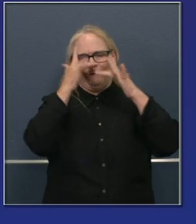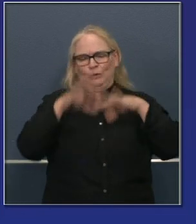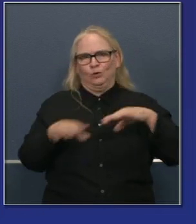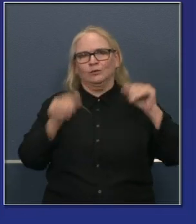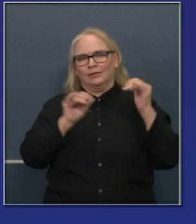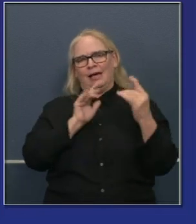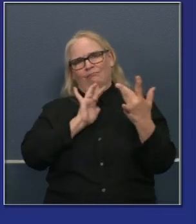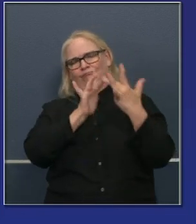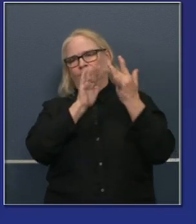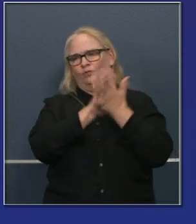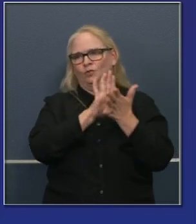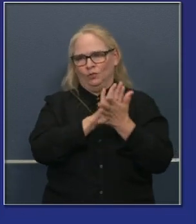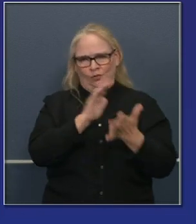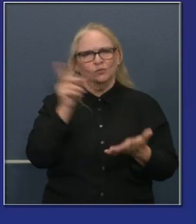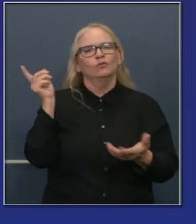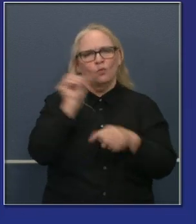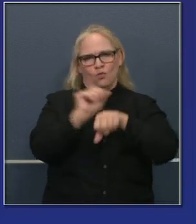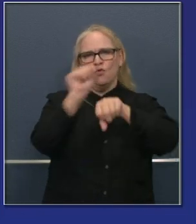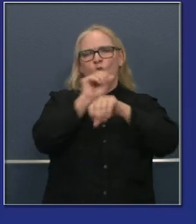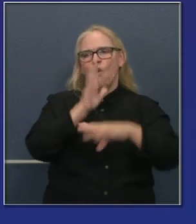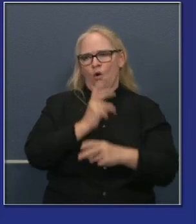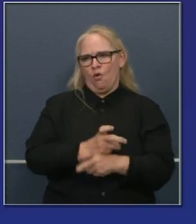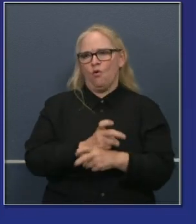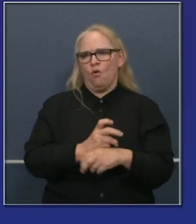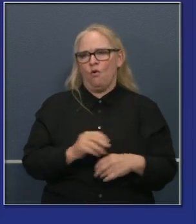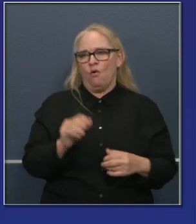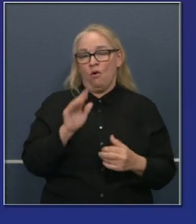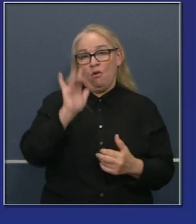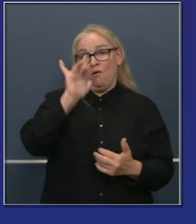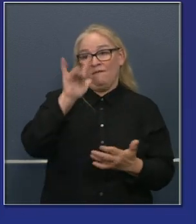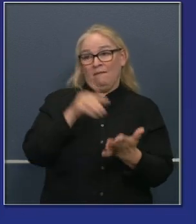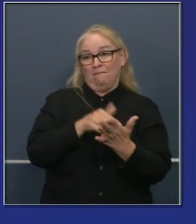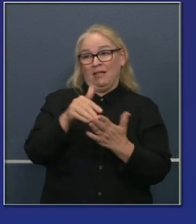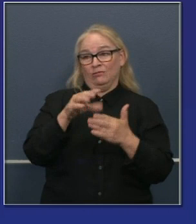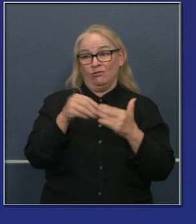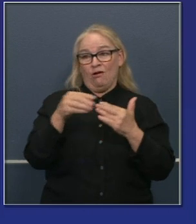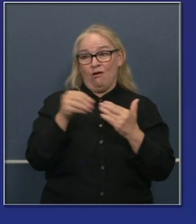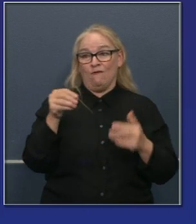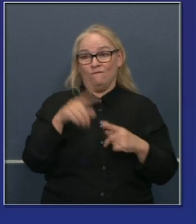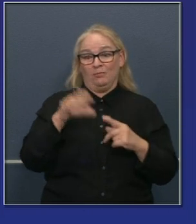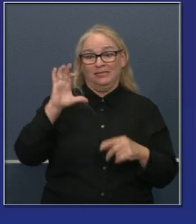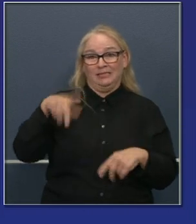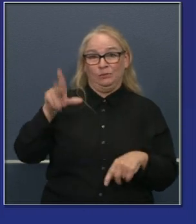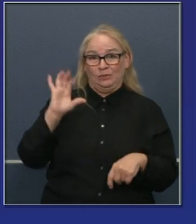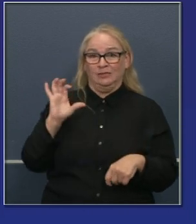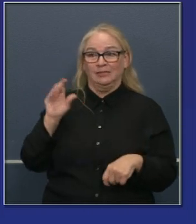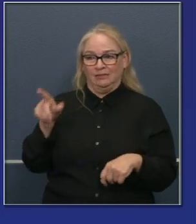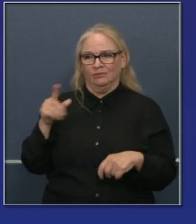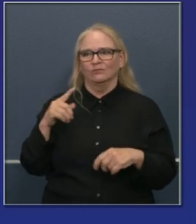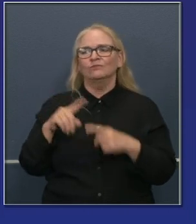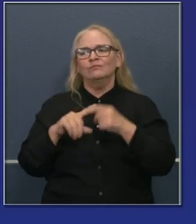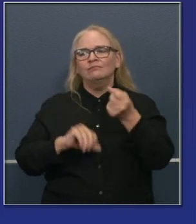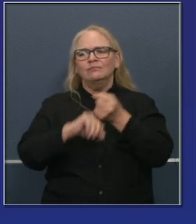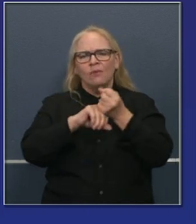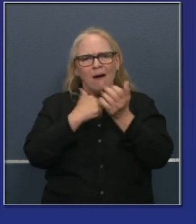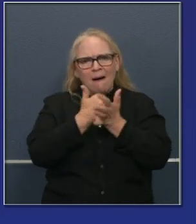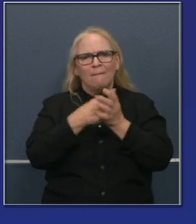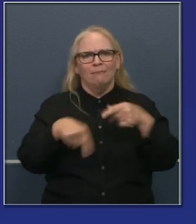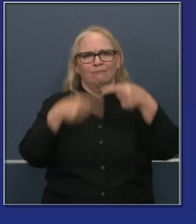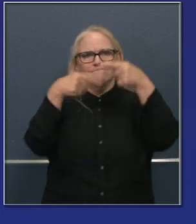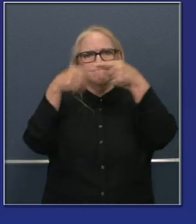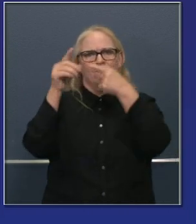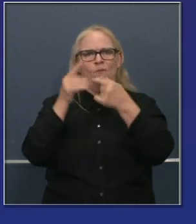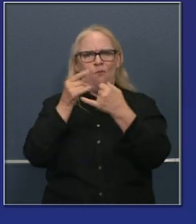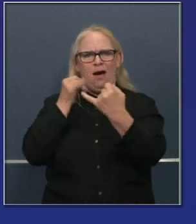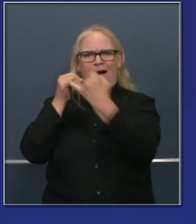that, put up tens of millions of dollars, $25 million from the CPUC, that is providing supports to what we